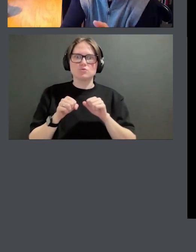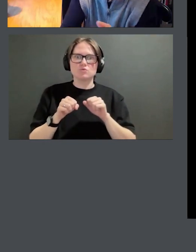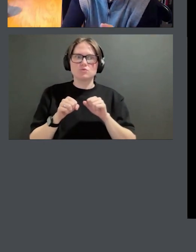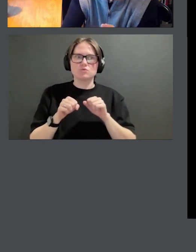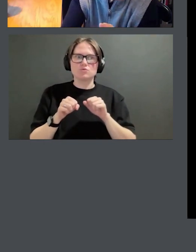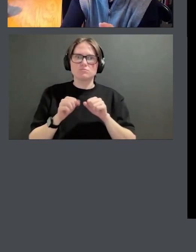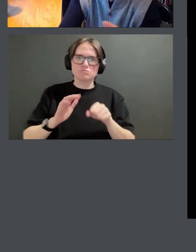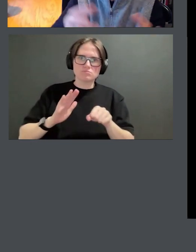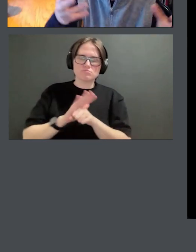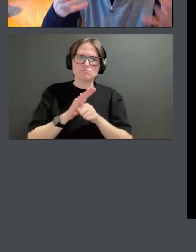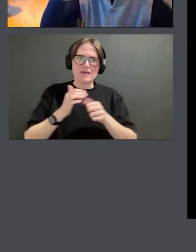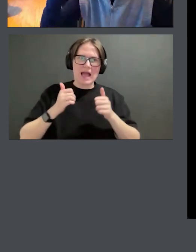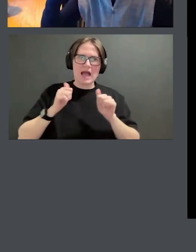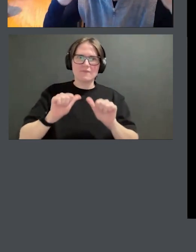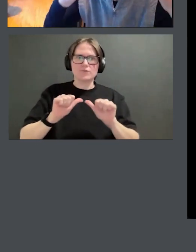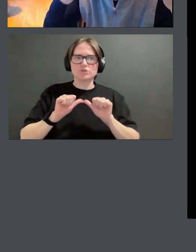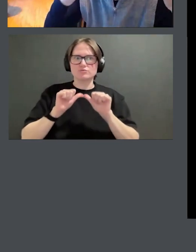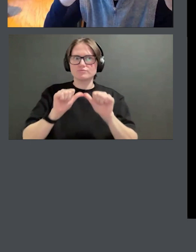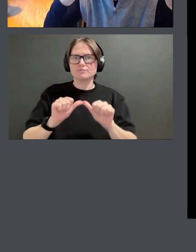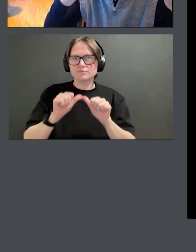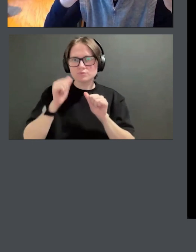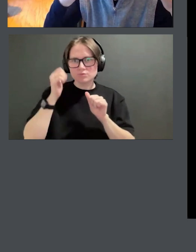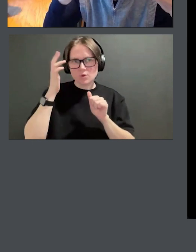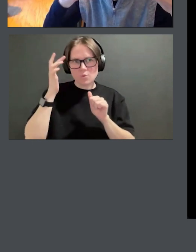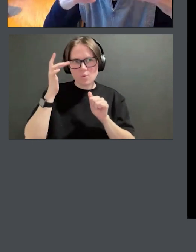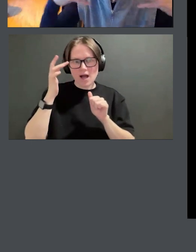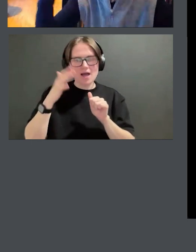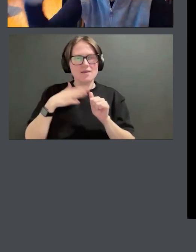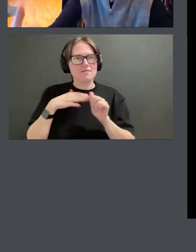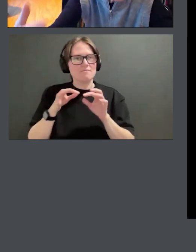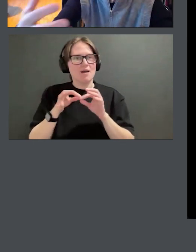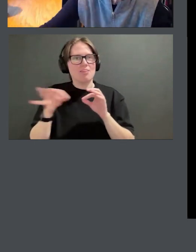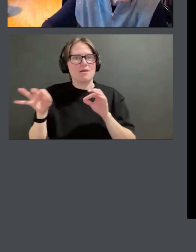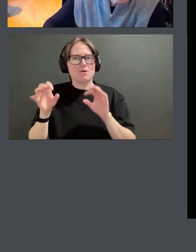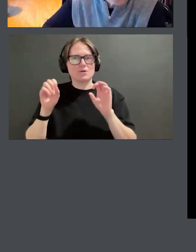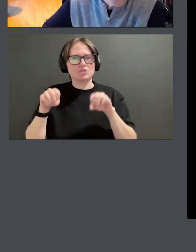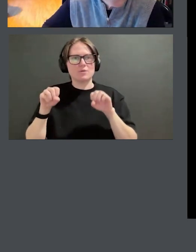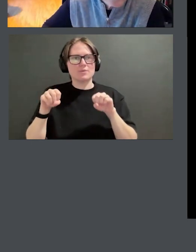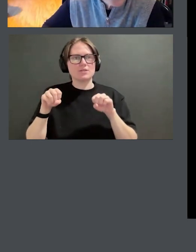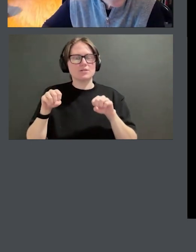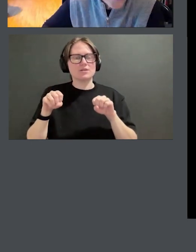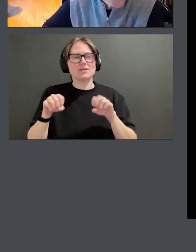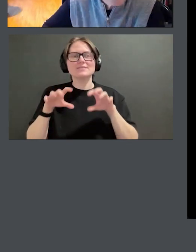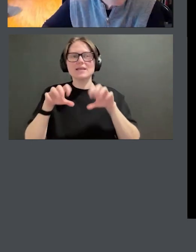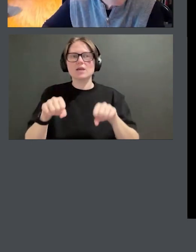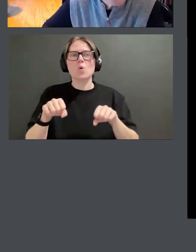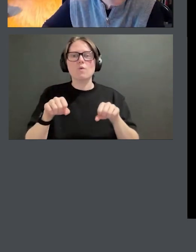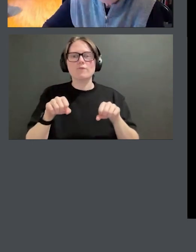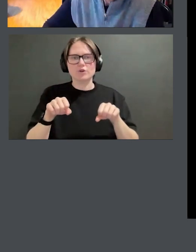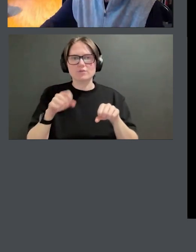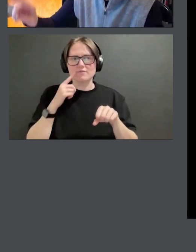effort, because my language ability takes over for